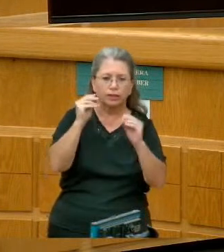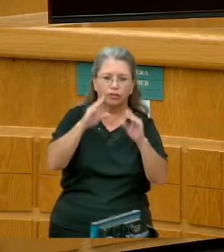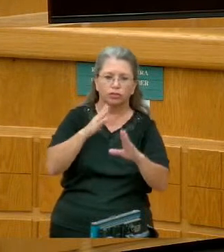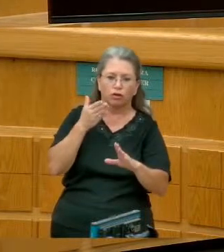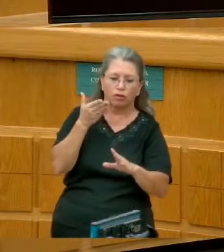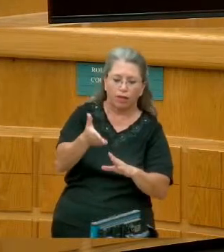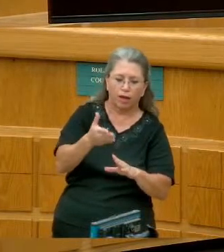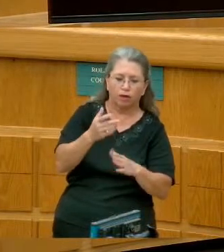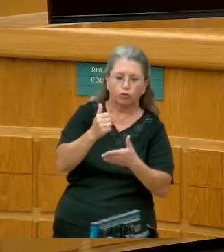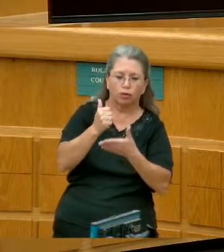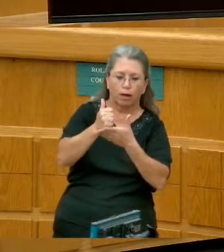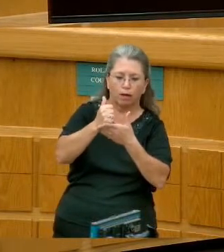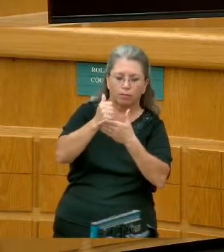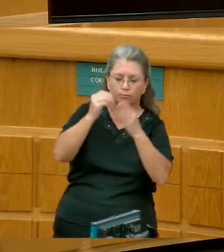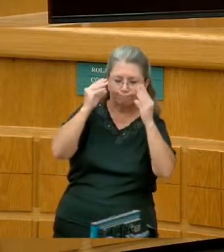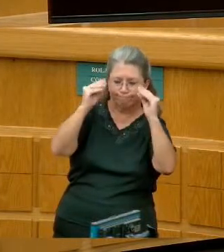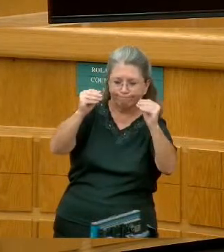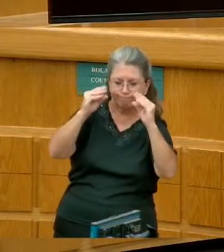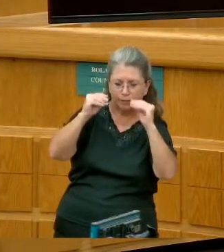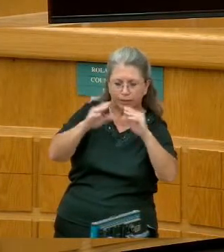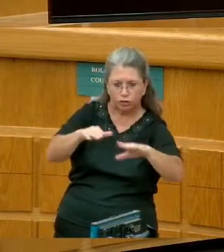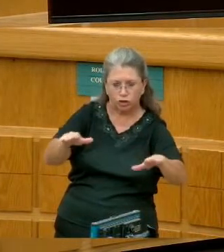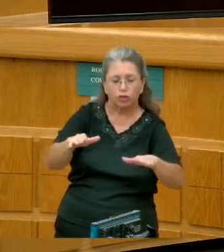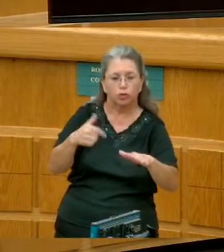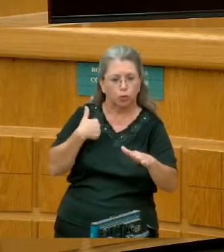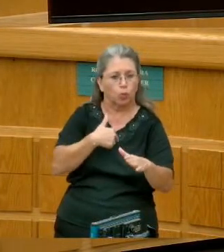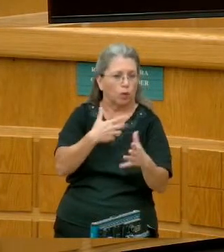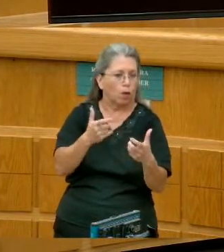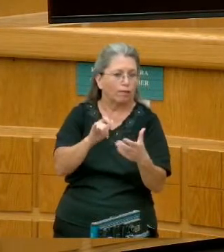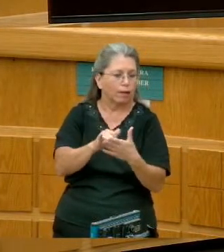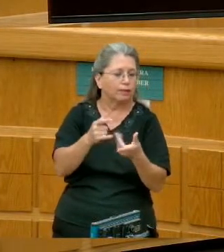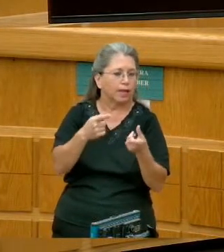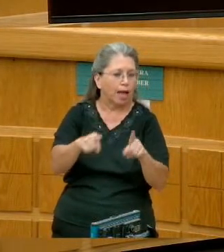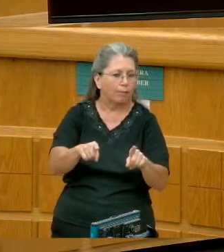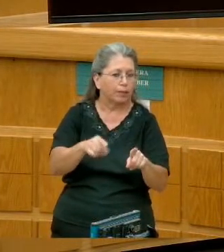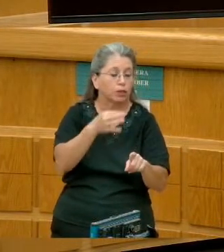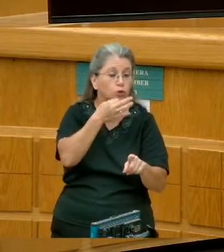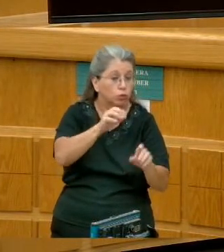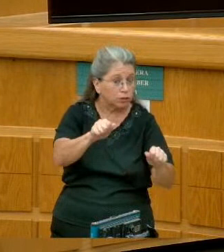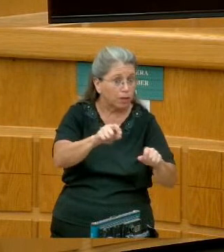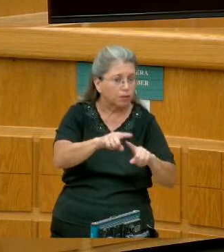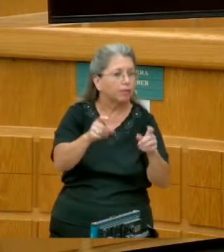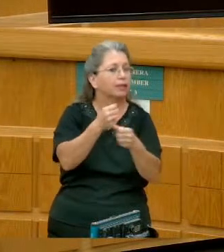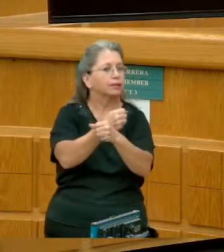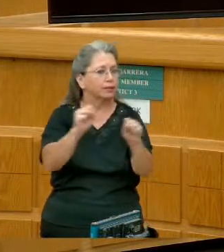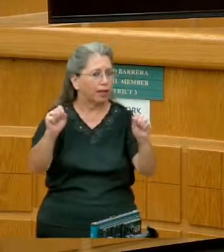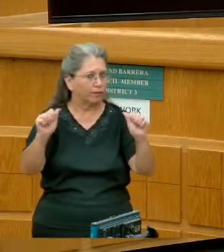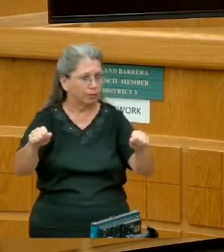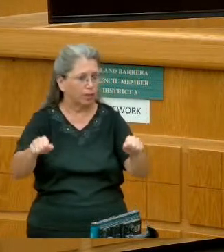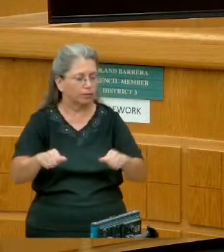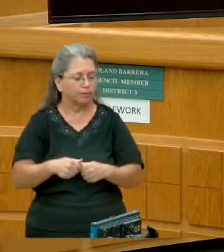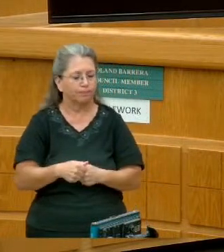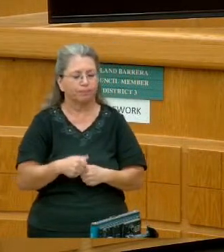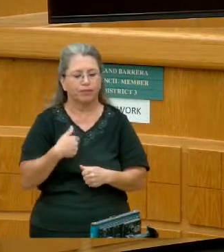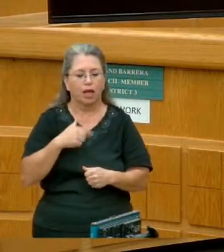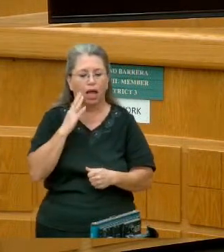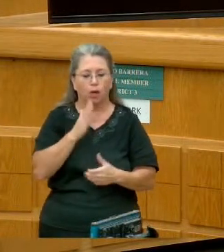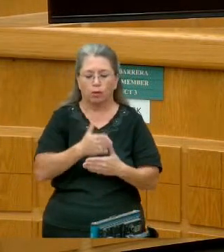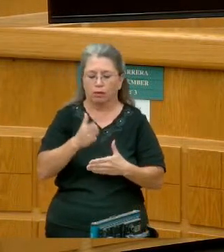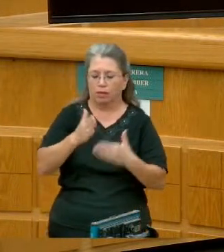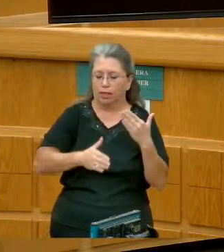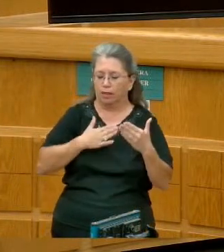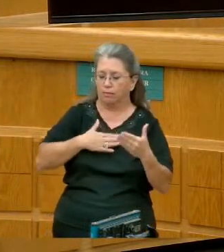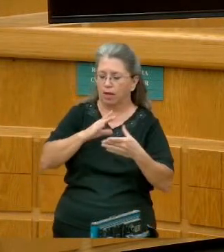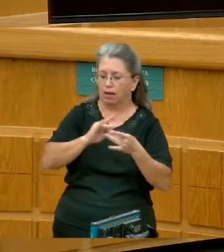want to happen as soon and as safe as possible. So I'll end my comments there and